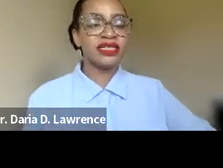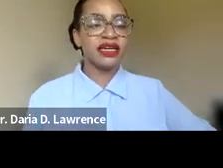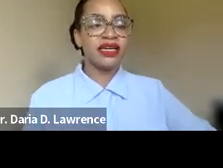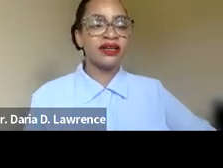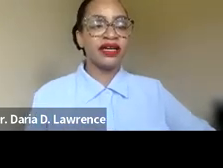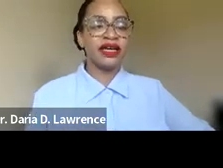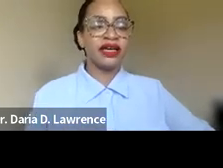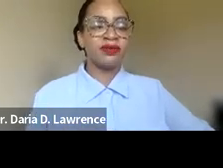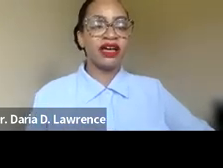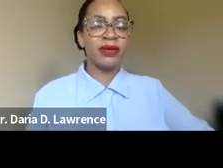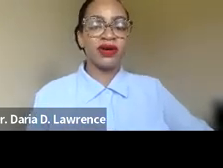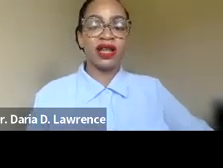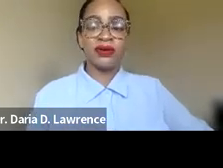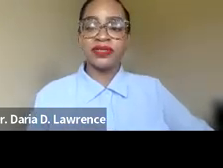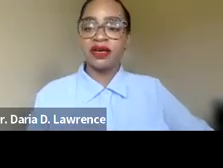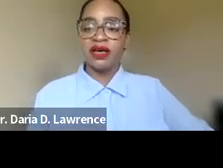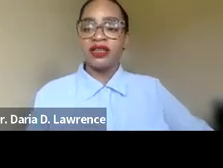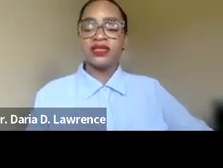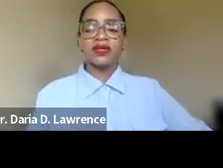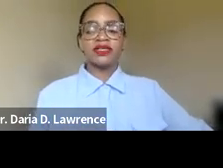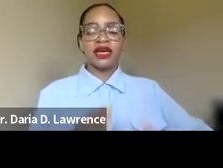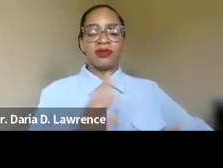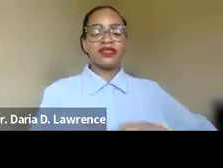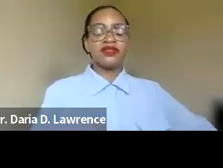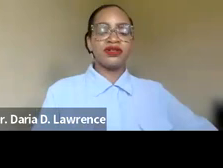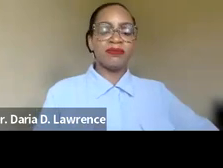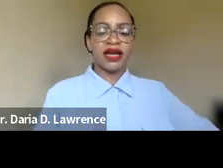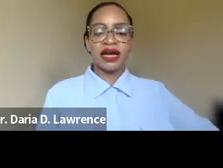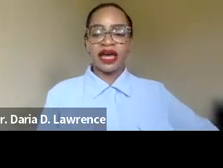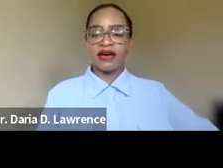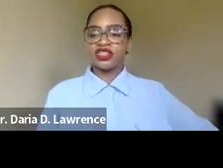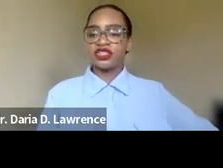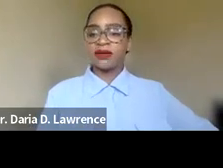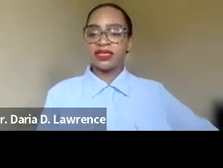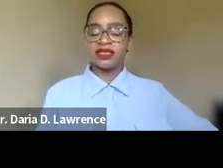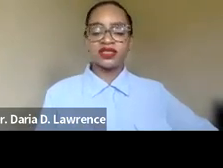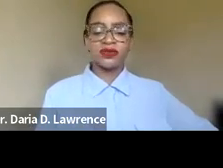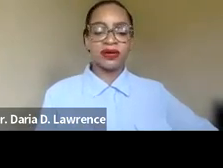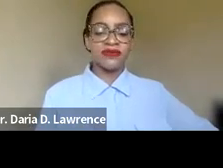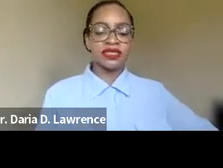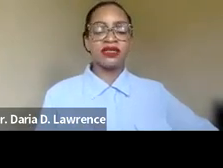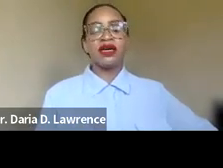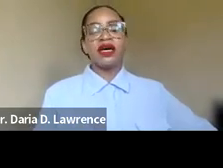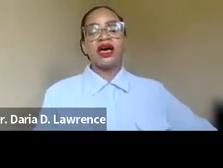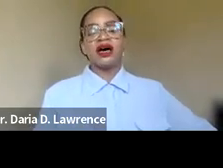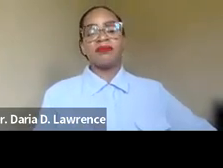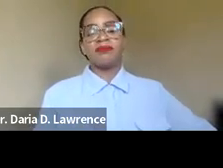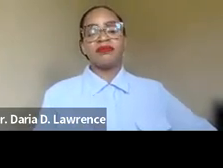have a case study here, and we're coming to a close. This was a previous student of mine, and I have changed some details for